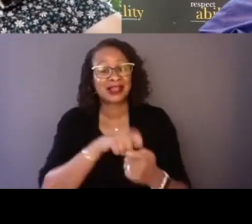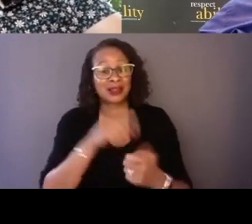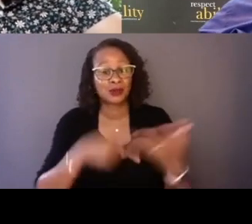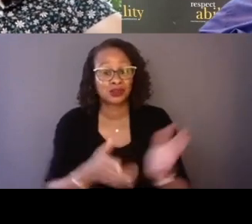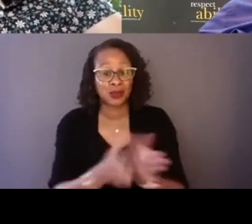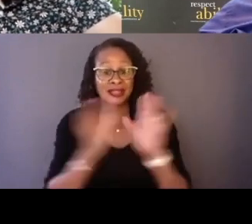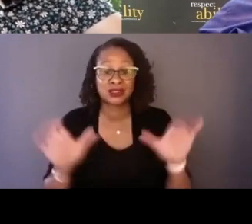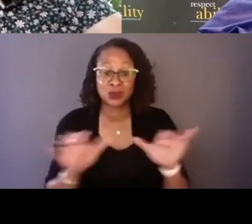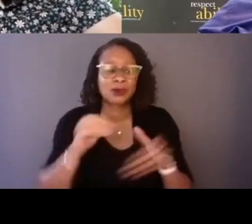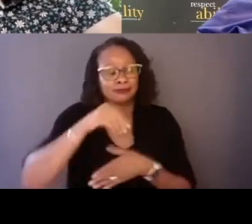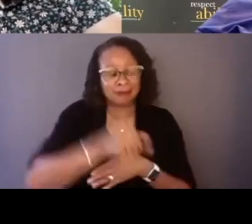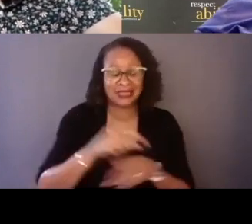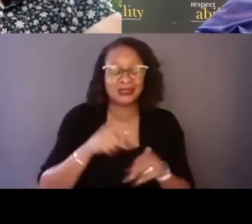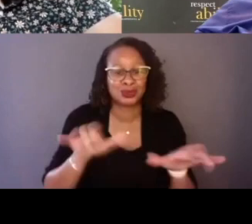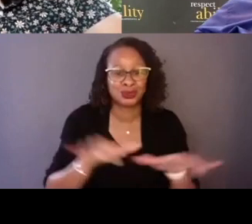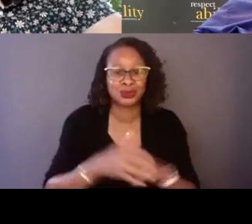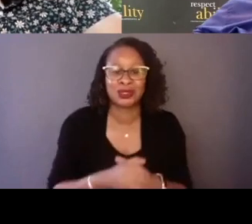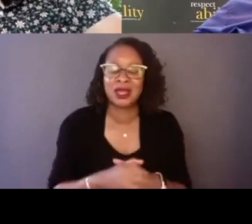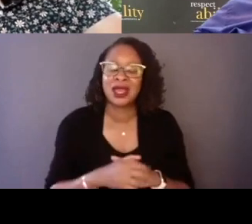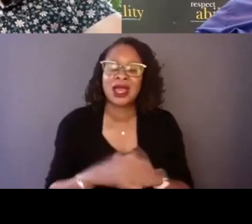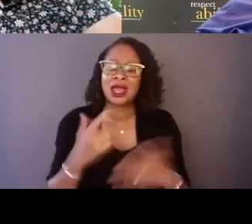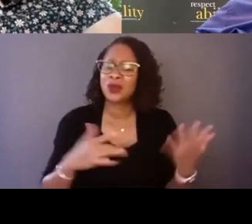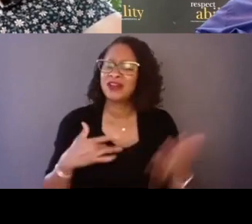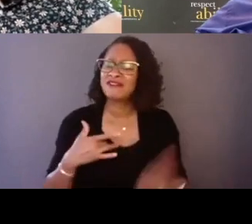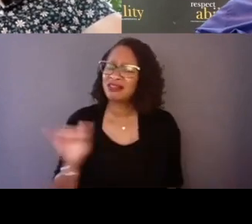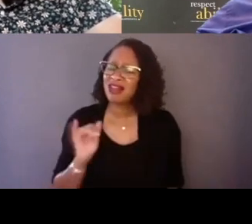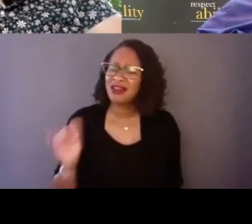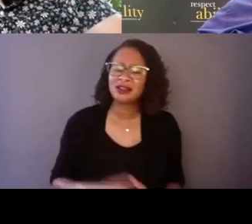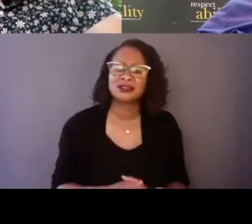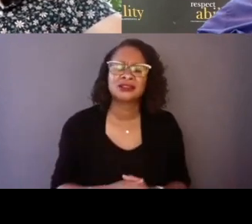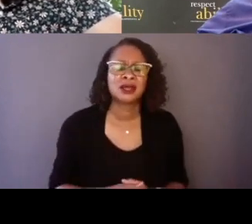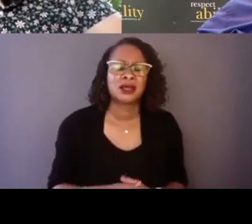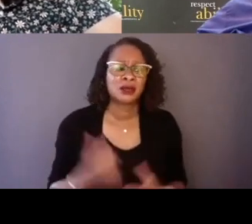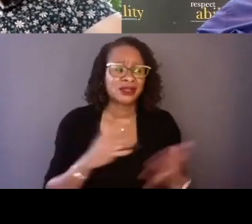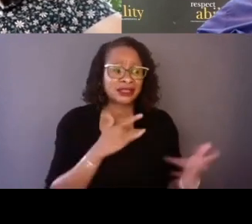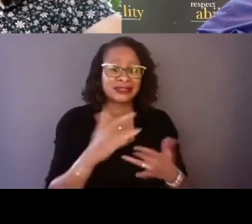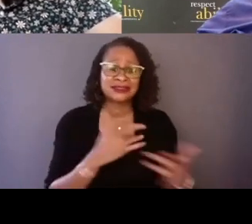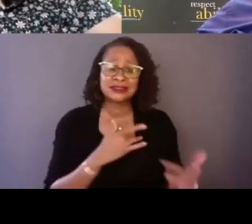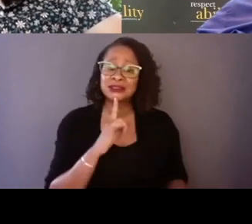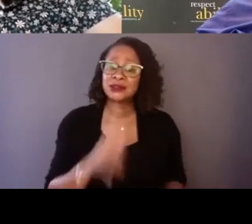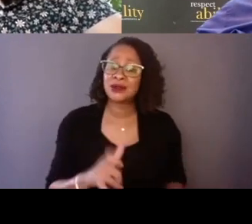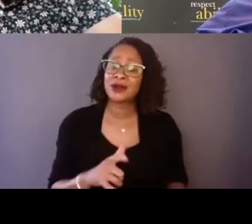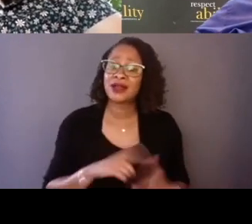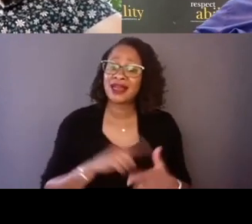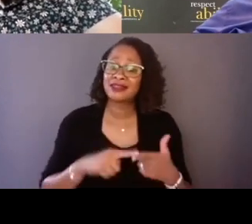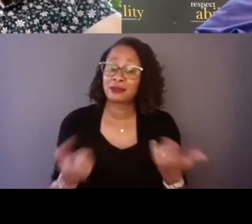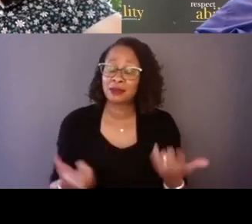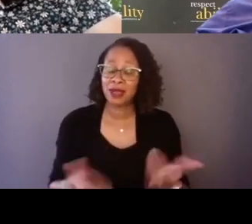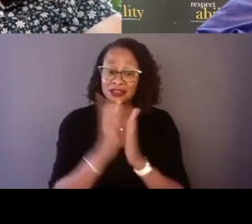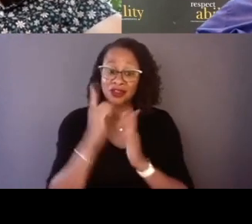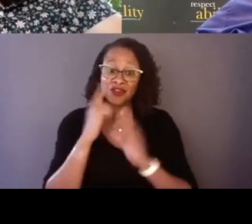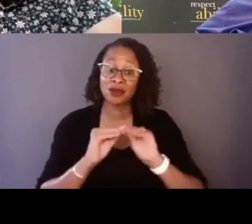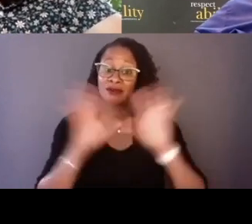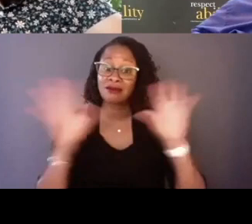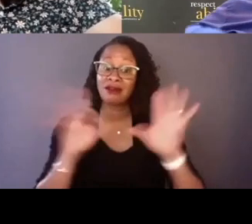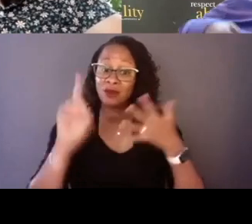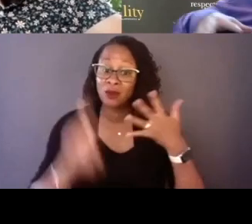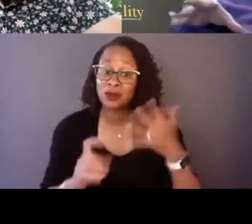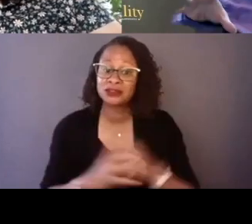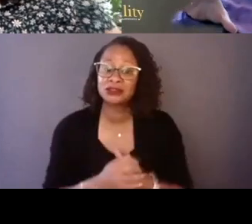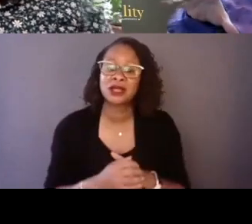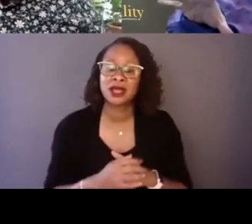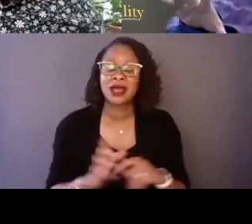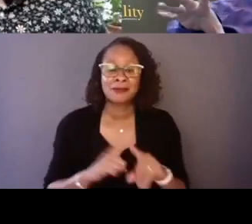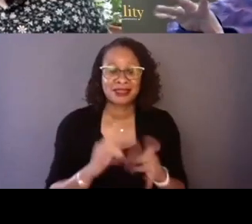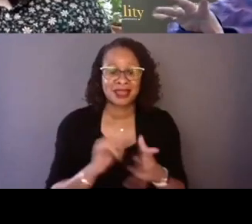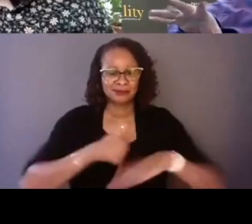paid to do, and just what it felt like, what the considerations were, and then we'll ask some clarifying questions. But this will sort of set